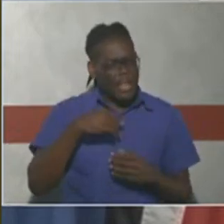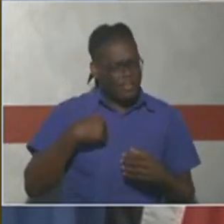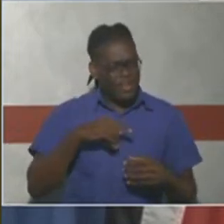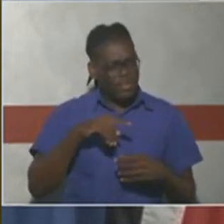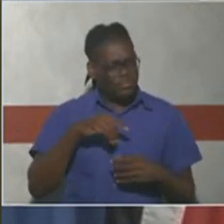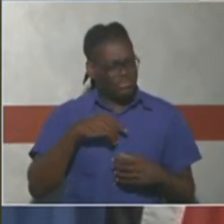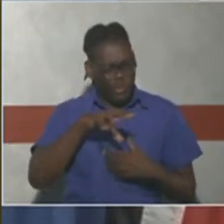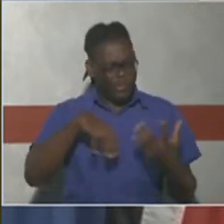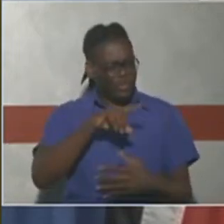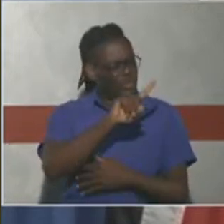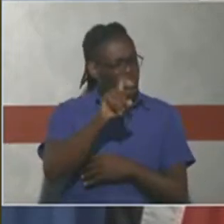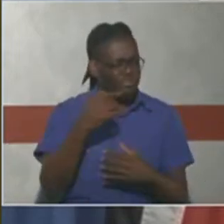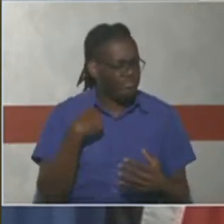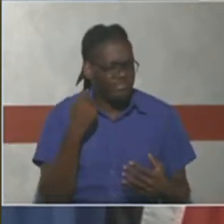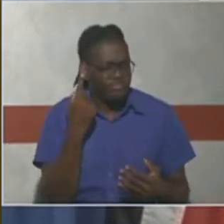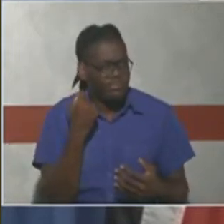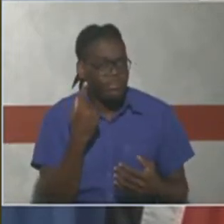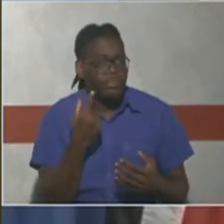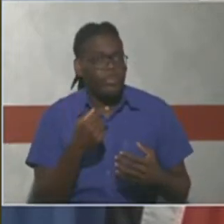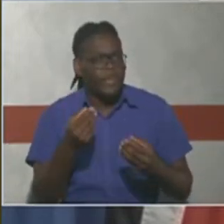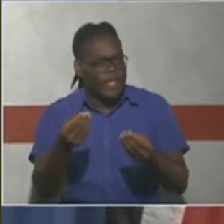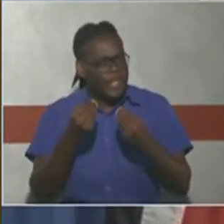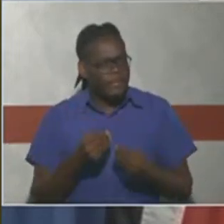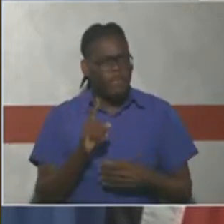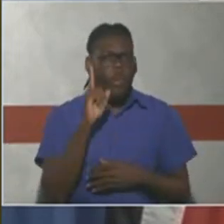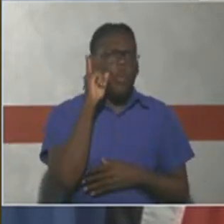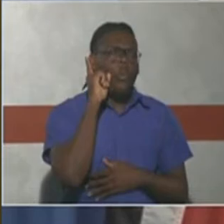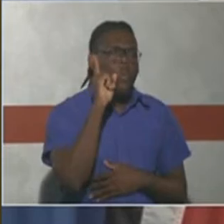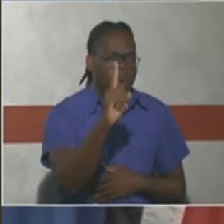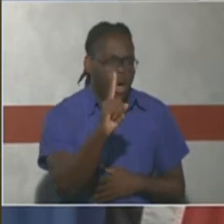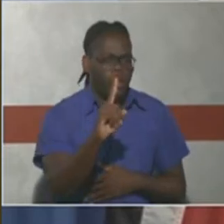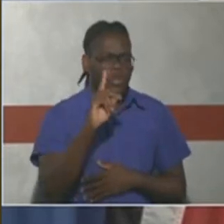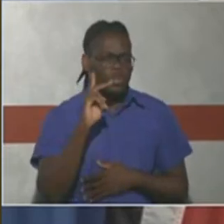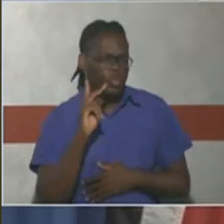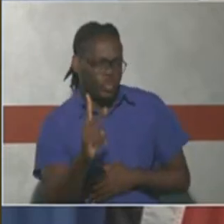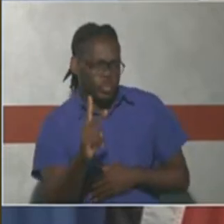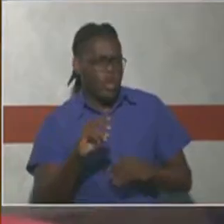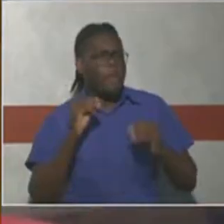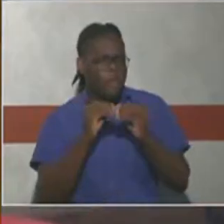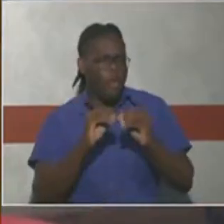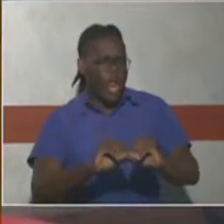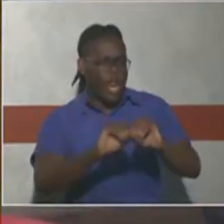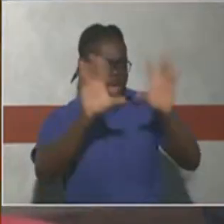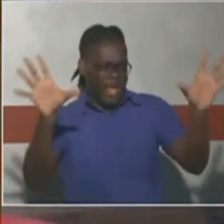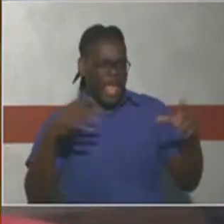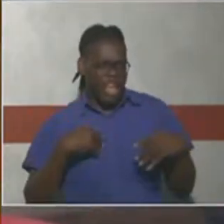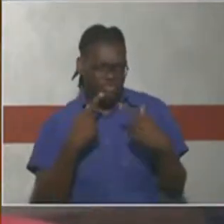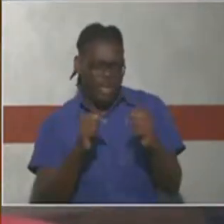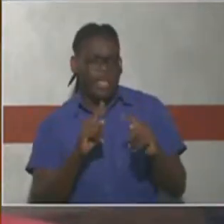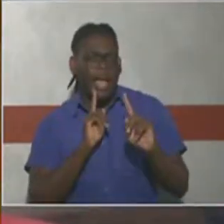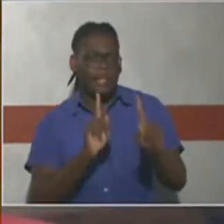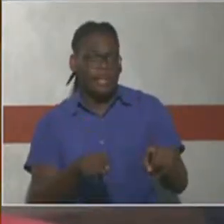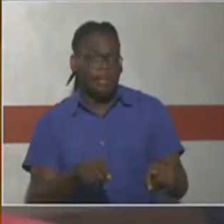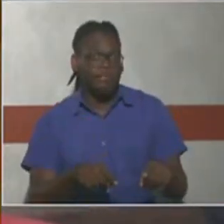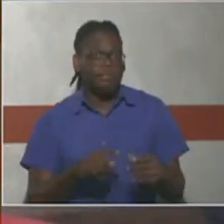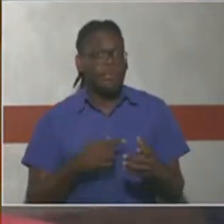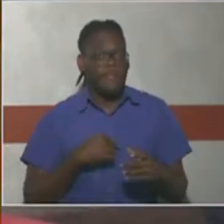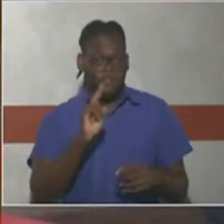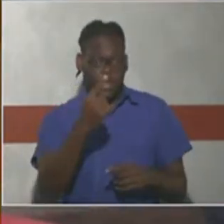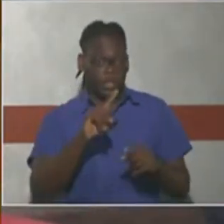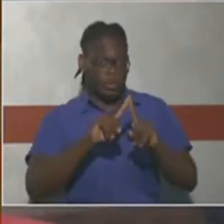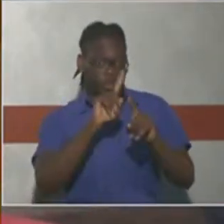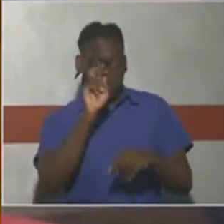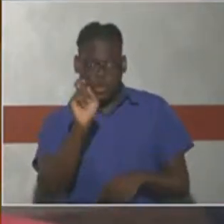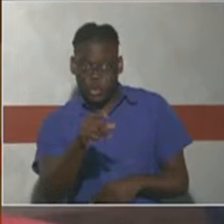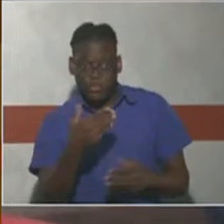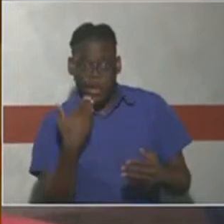give me the questions one by one, clear as crystal, and I'll try to answer them. Right. So the first question is whether or not, what